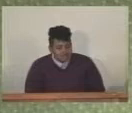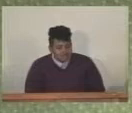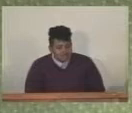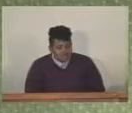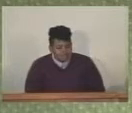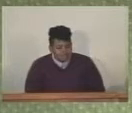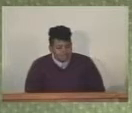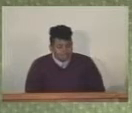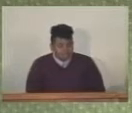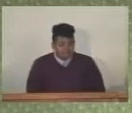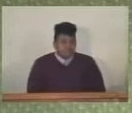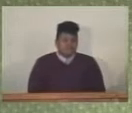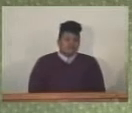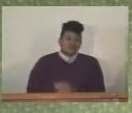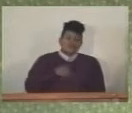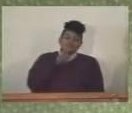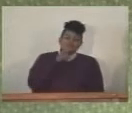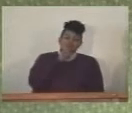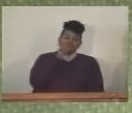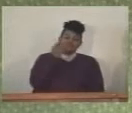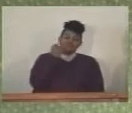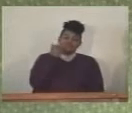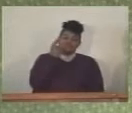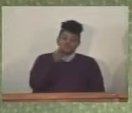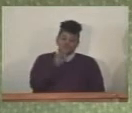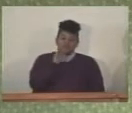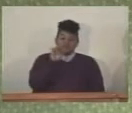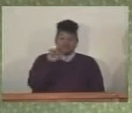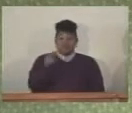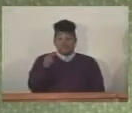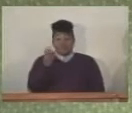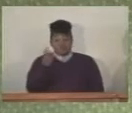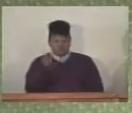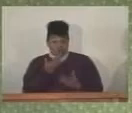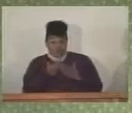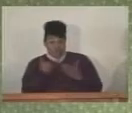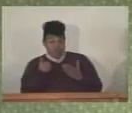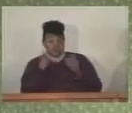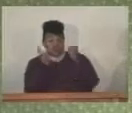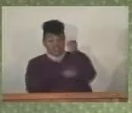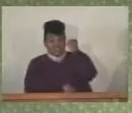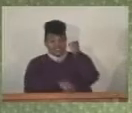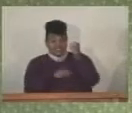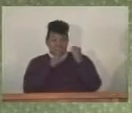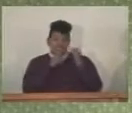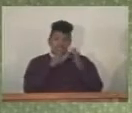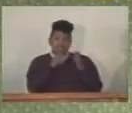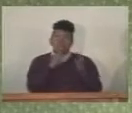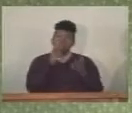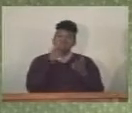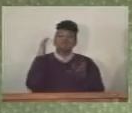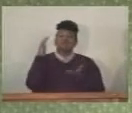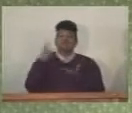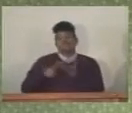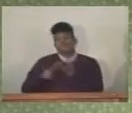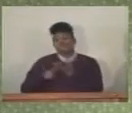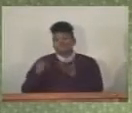normal statute of limitations. But how, if this order is made in court in a